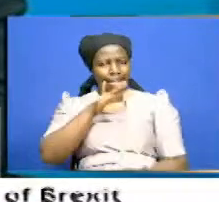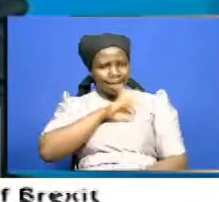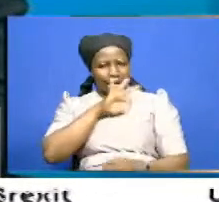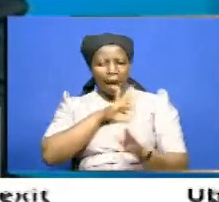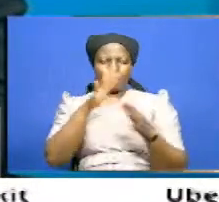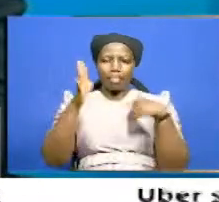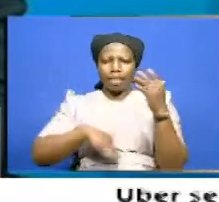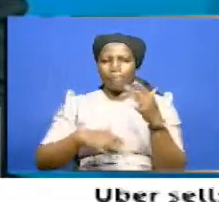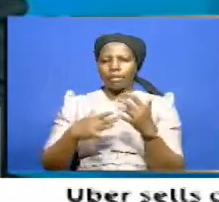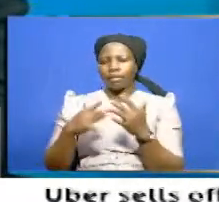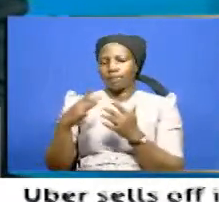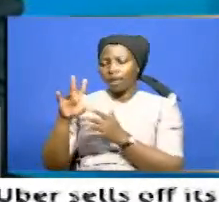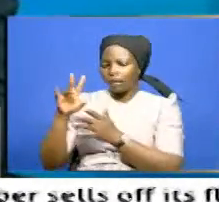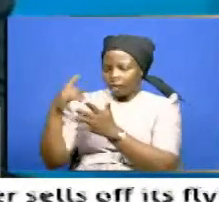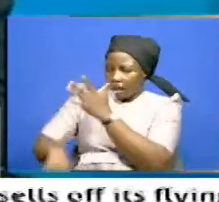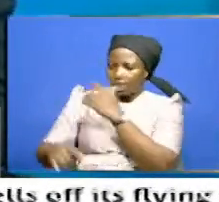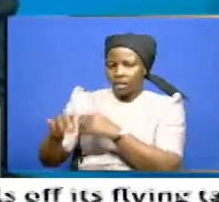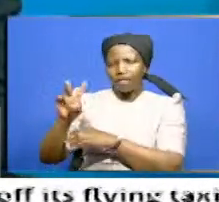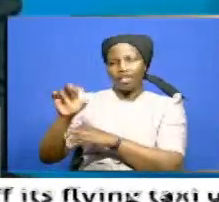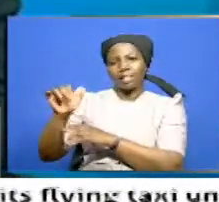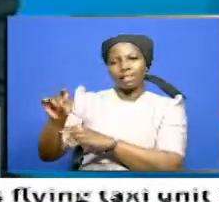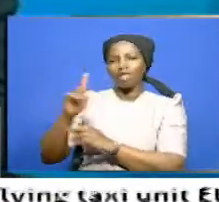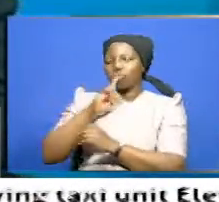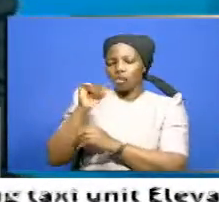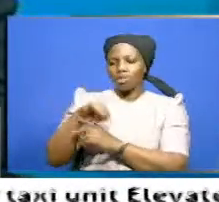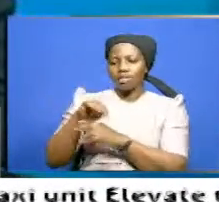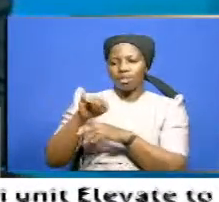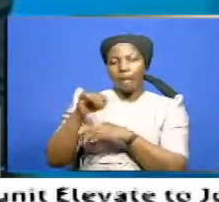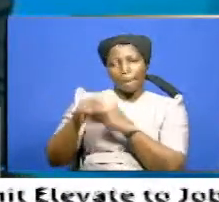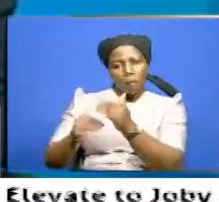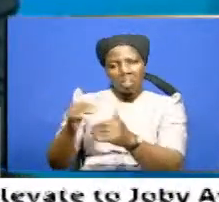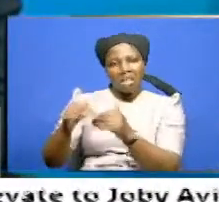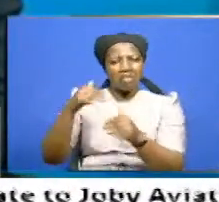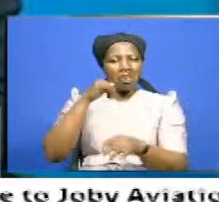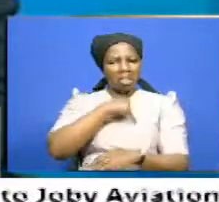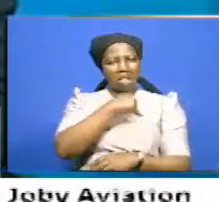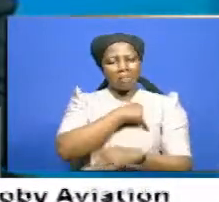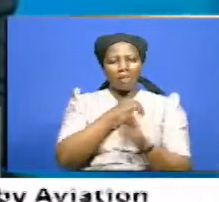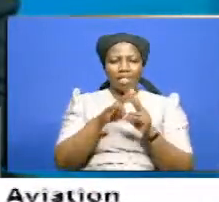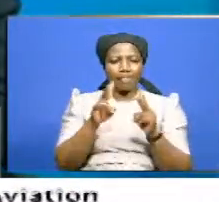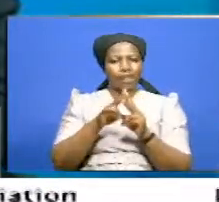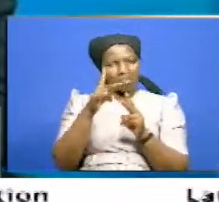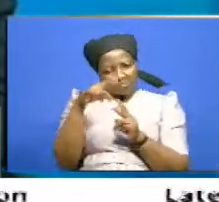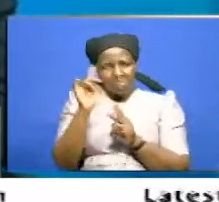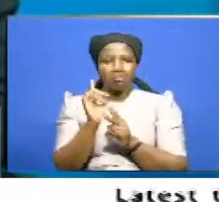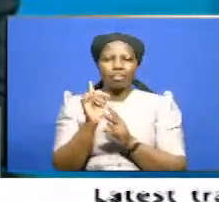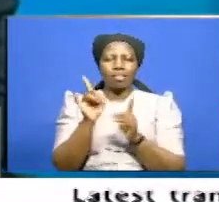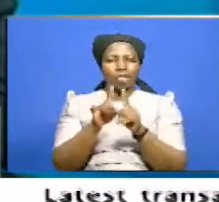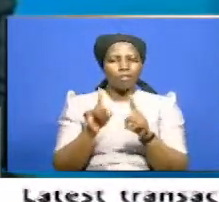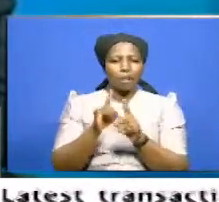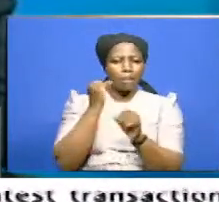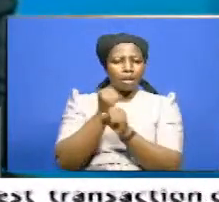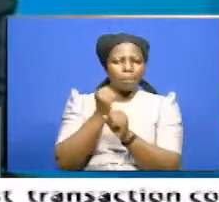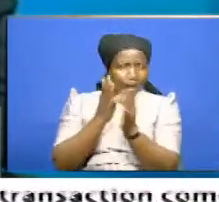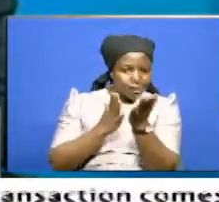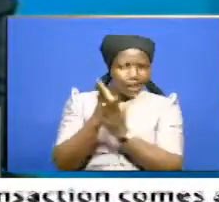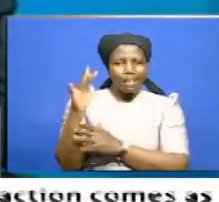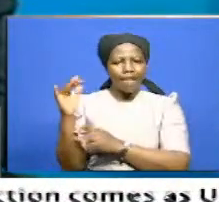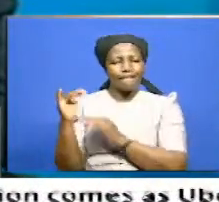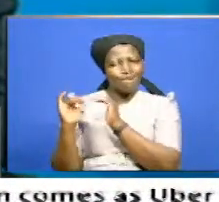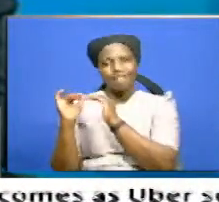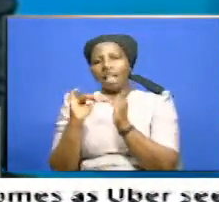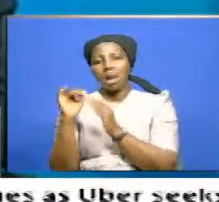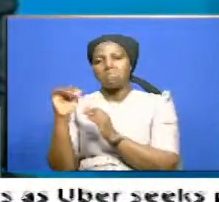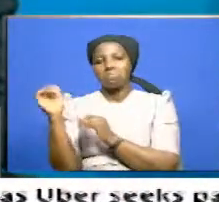that progressive taxation is very, very key as well. And I think simple things like labor rights and fair wages. So people have to have a right